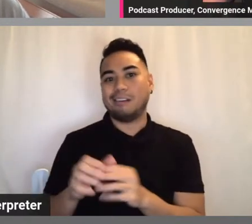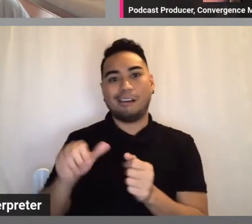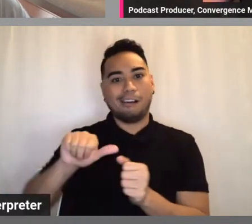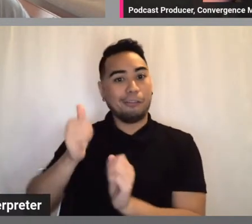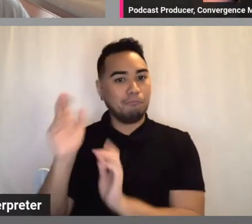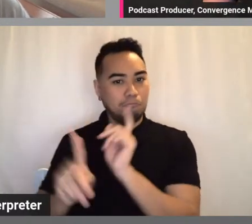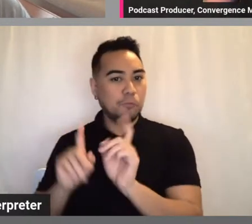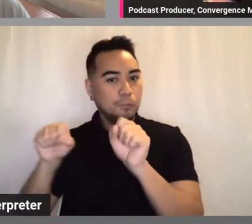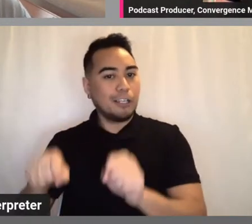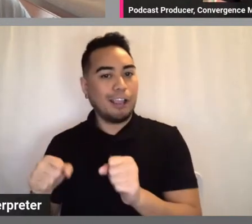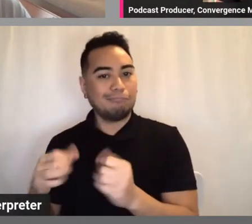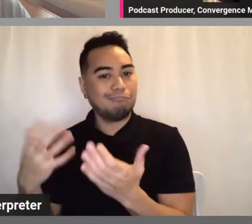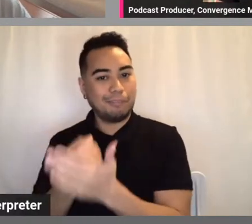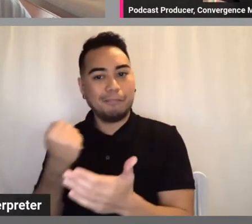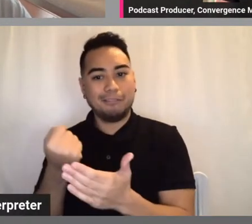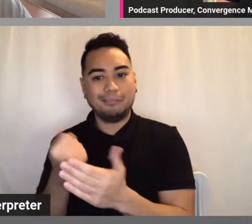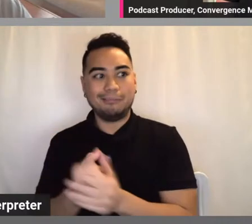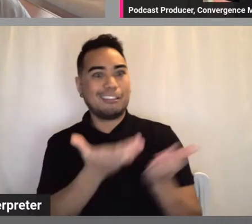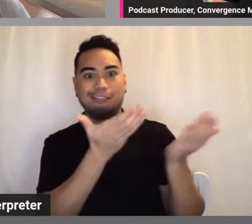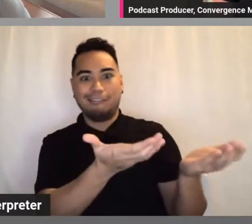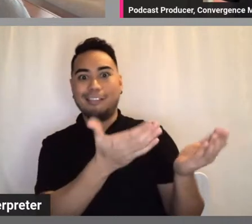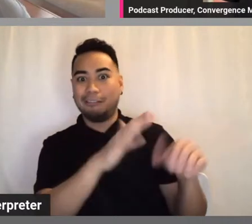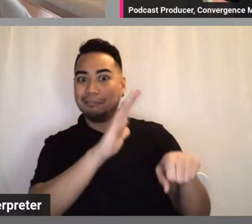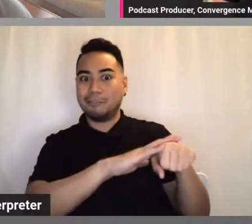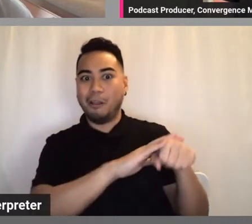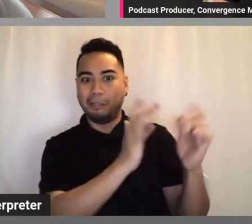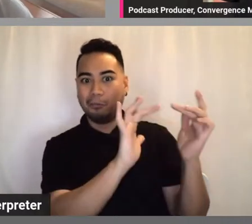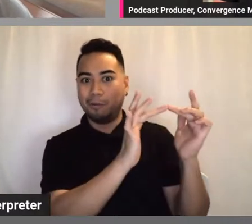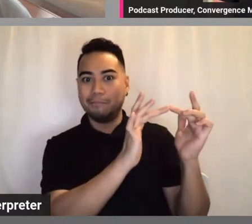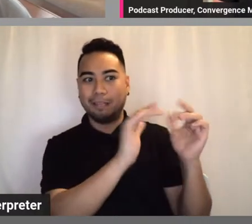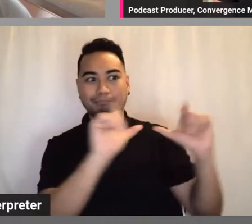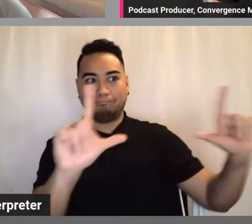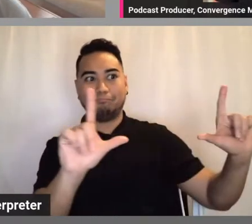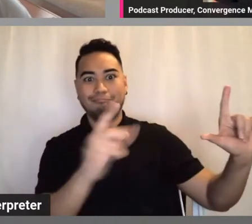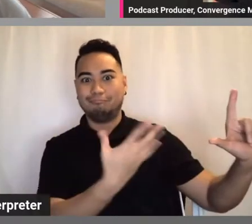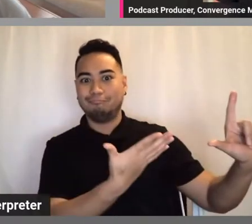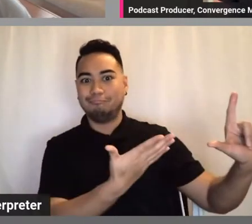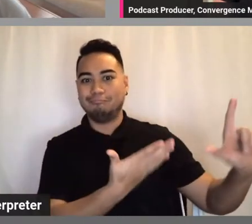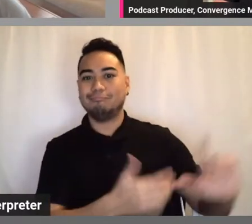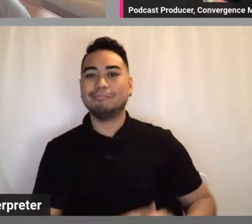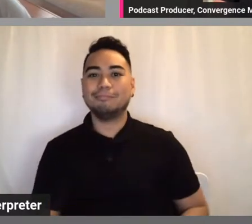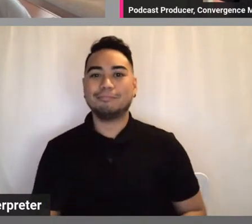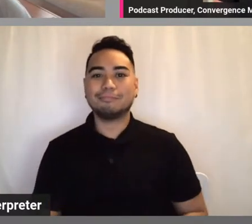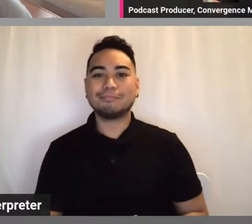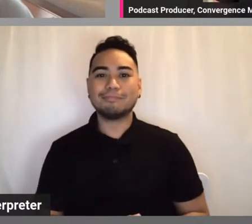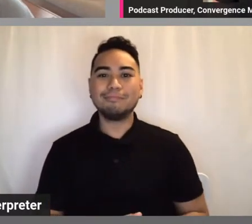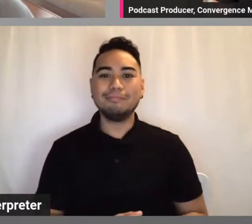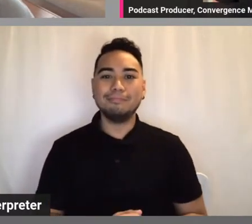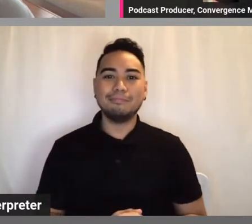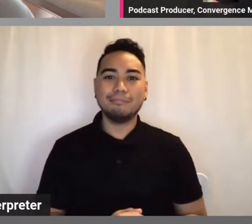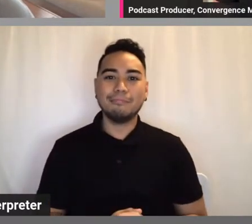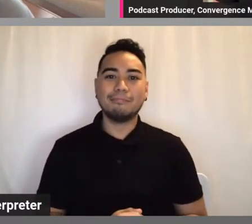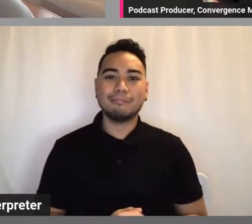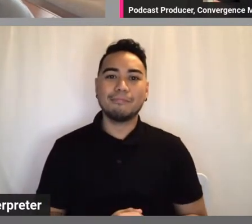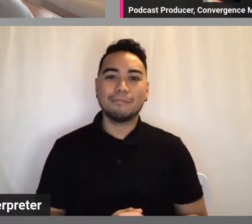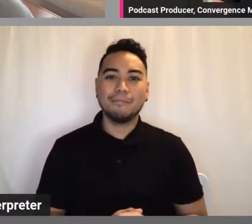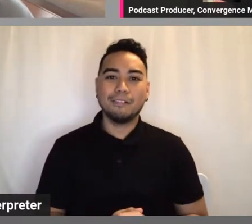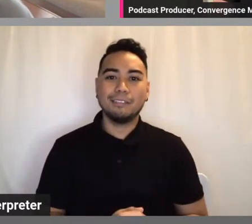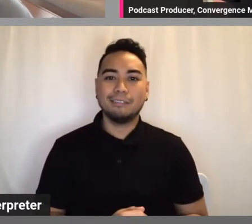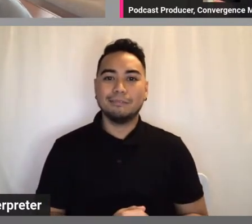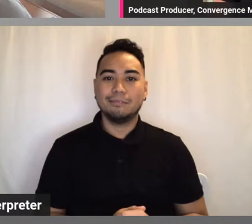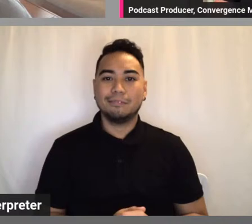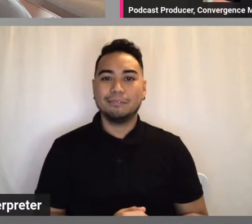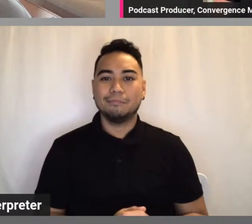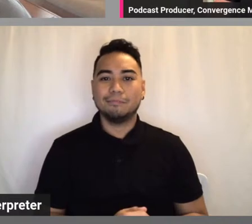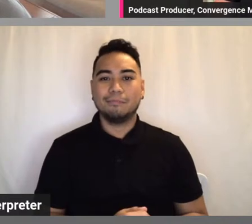it's like, it's right there. It's on the website. This is sort of where we hold what needs to happen, you know, to